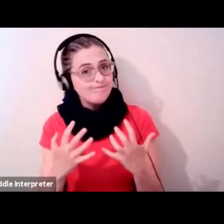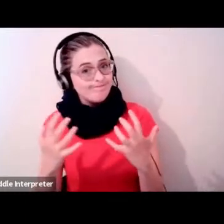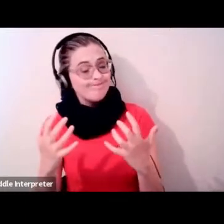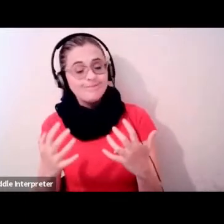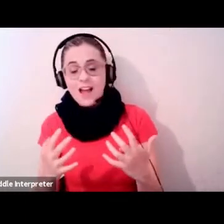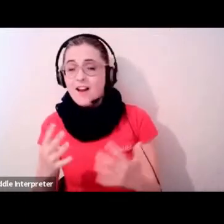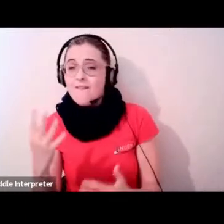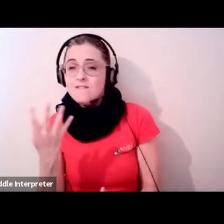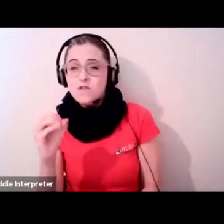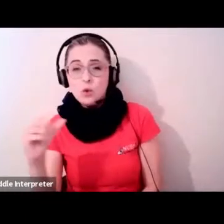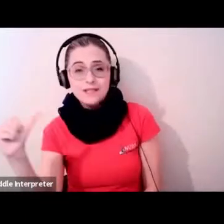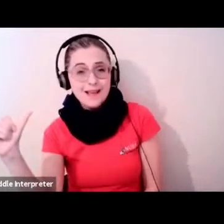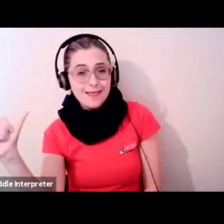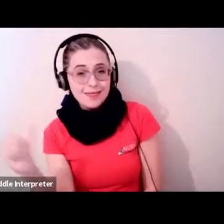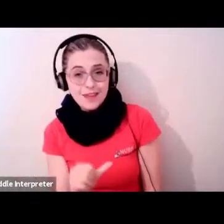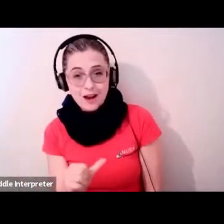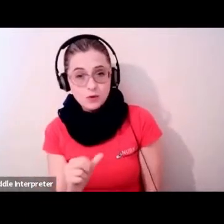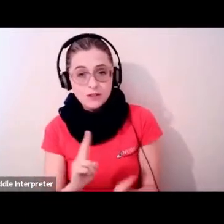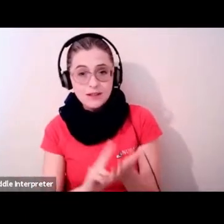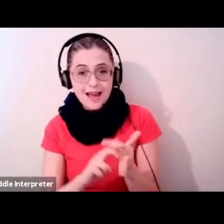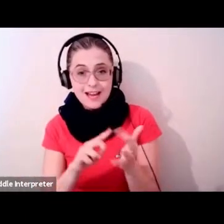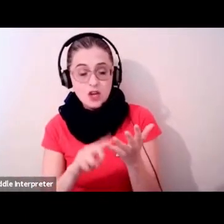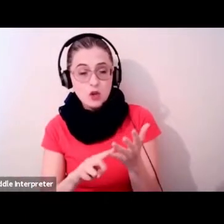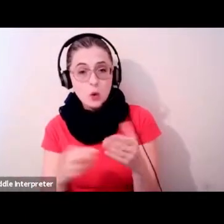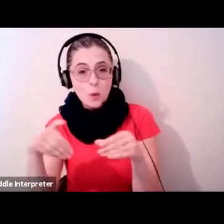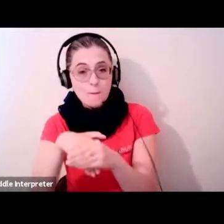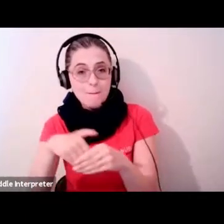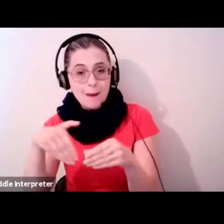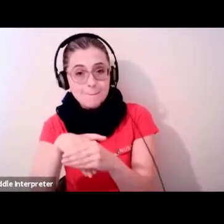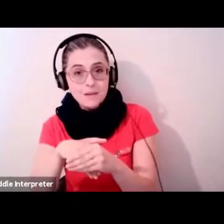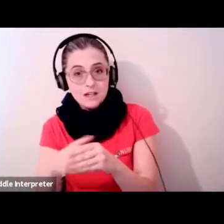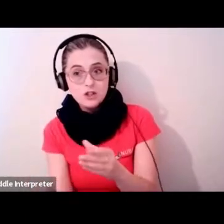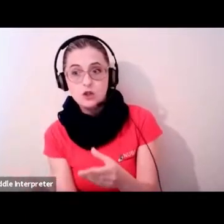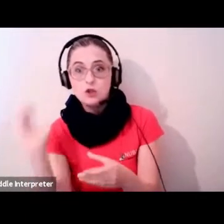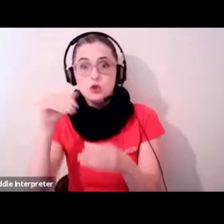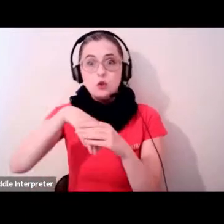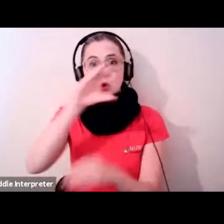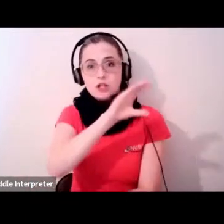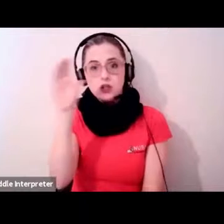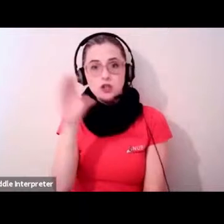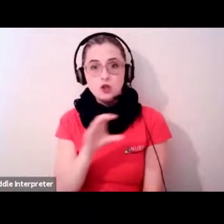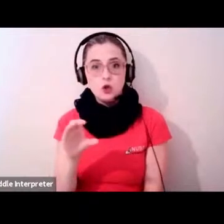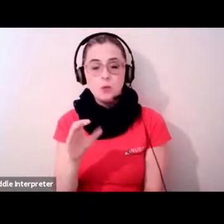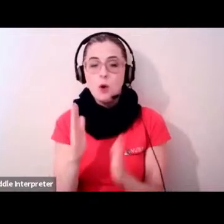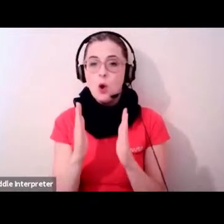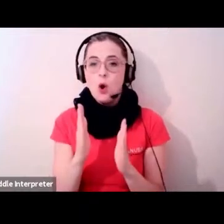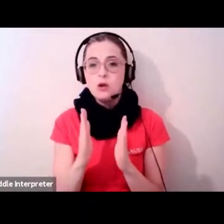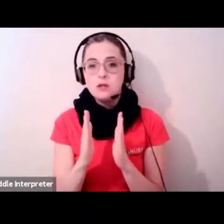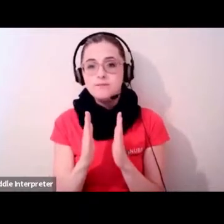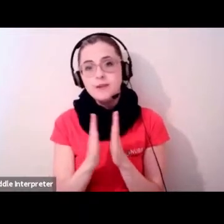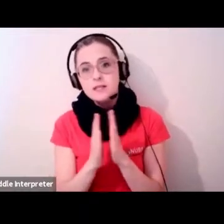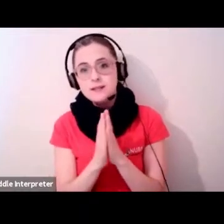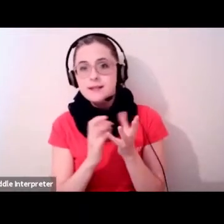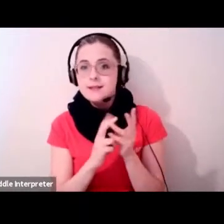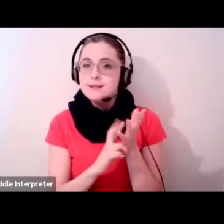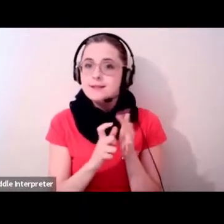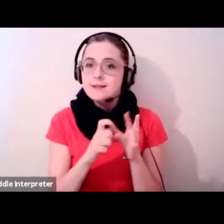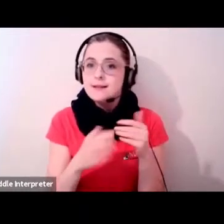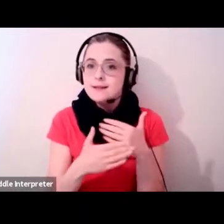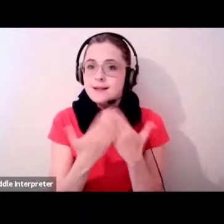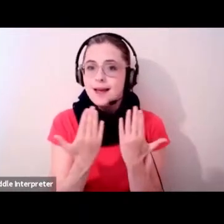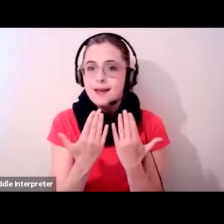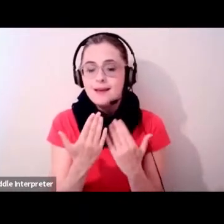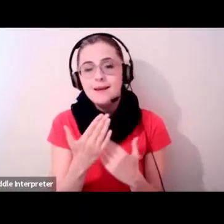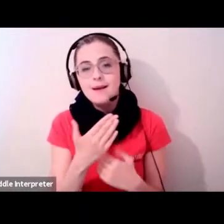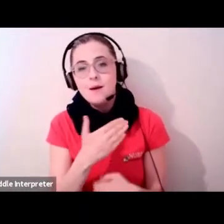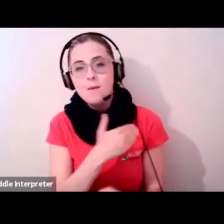of 40,000 NEU members on a call on Sunday morning, with more than 100,000